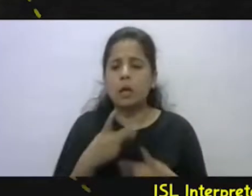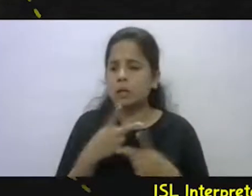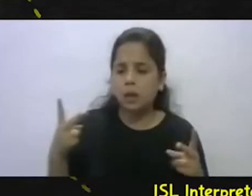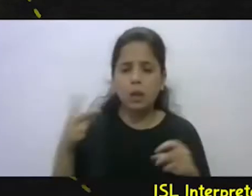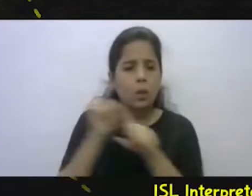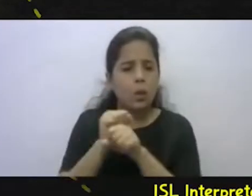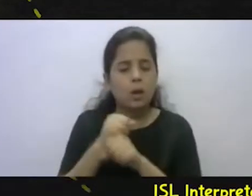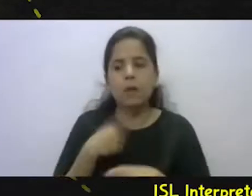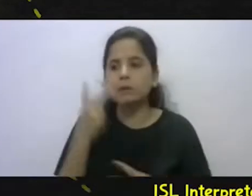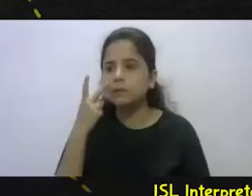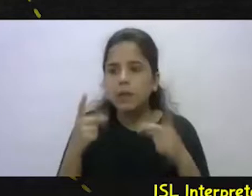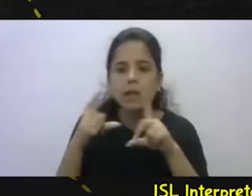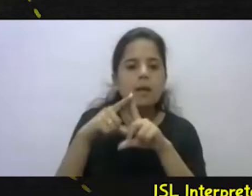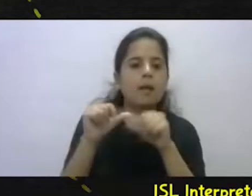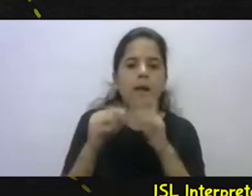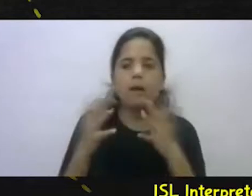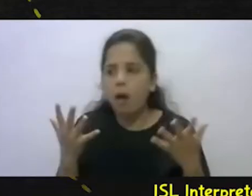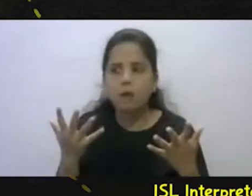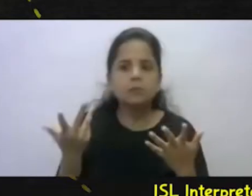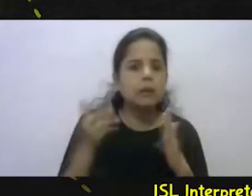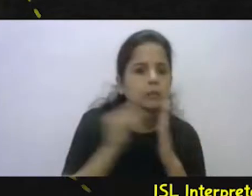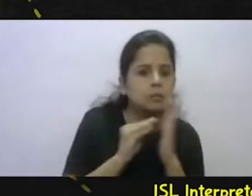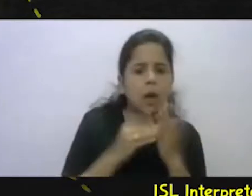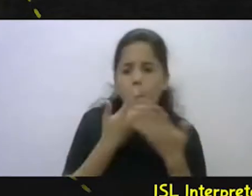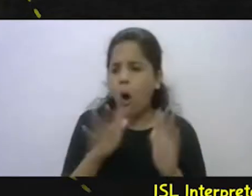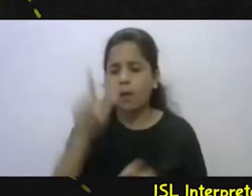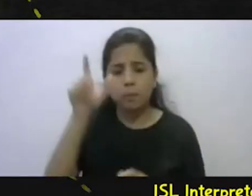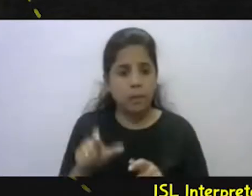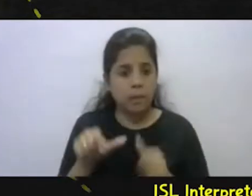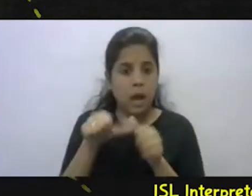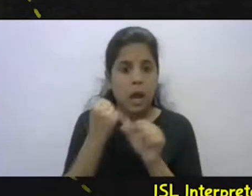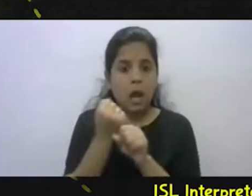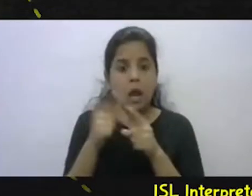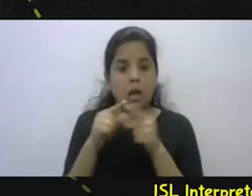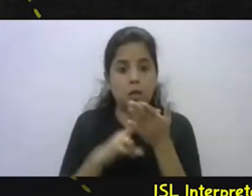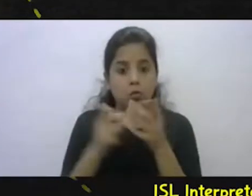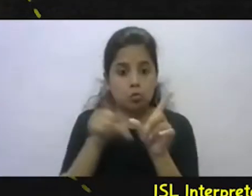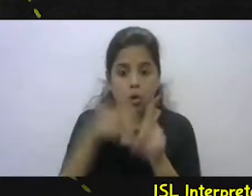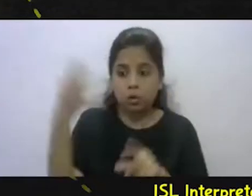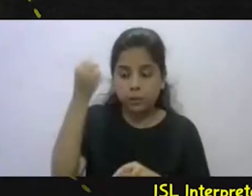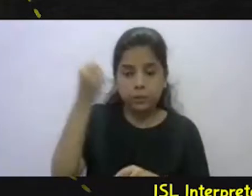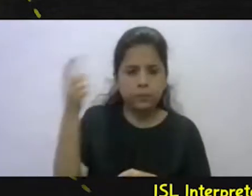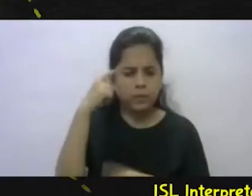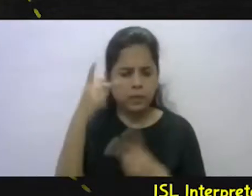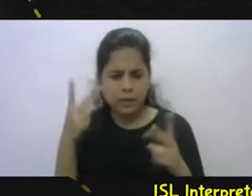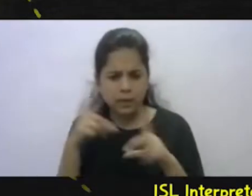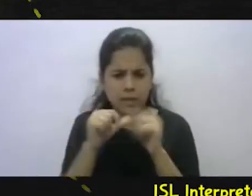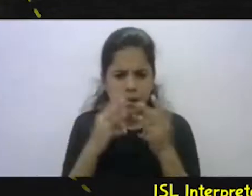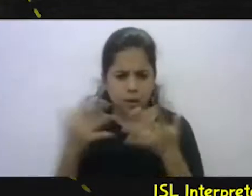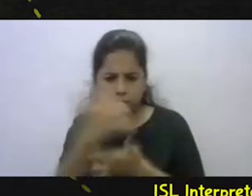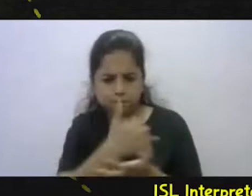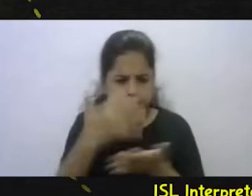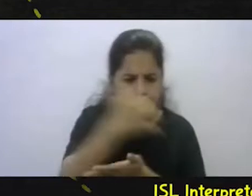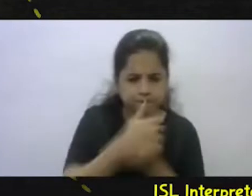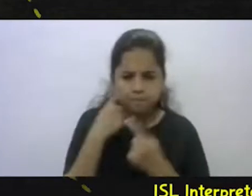we look for data, and everybody and every agencies look for some or other kind of data to